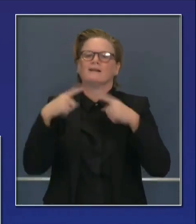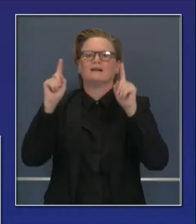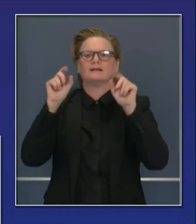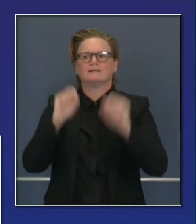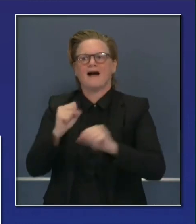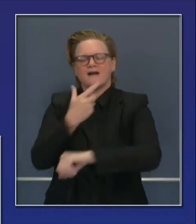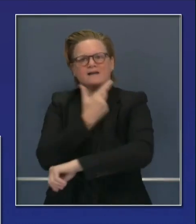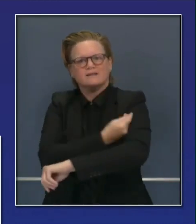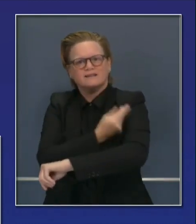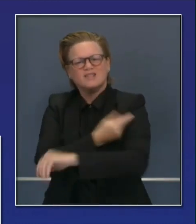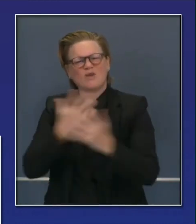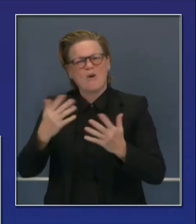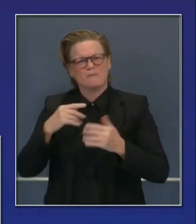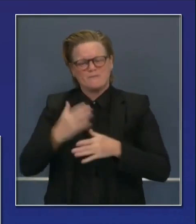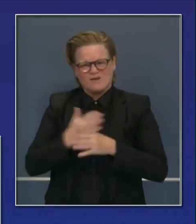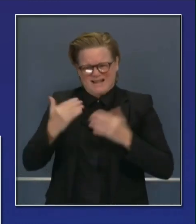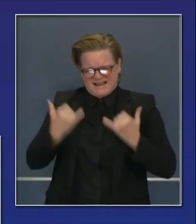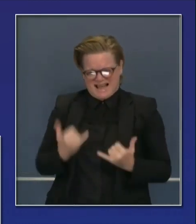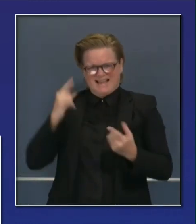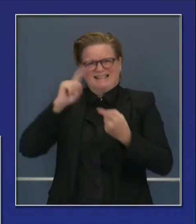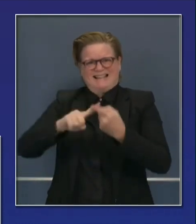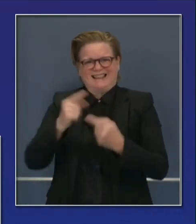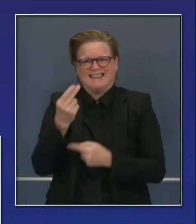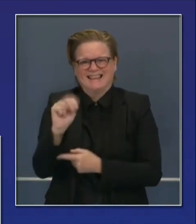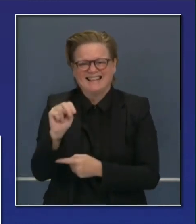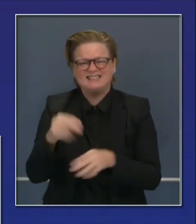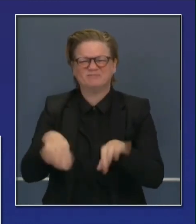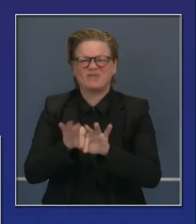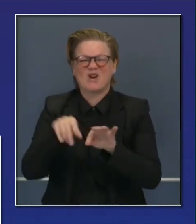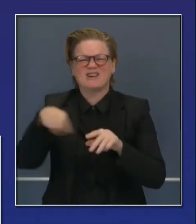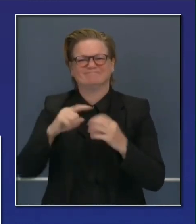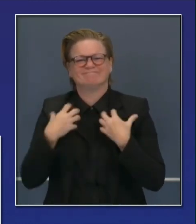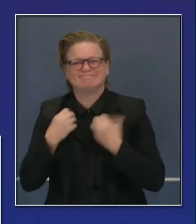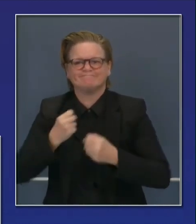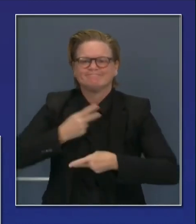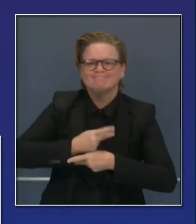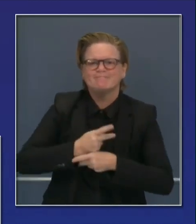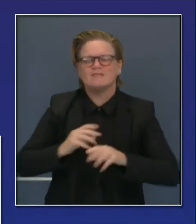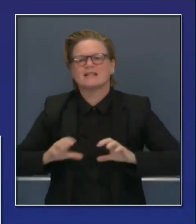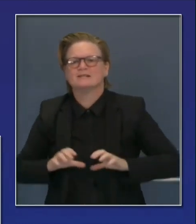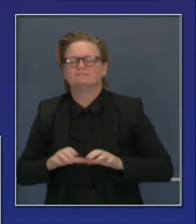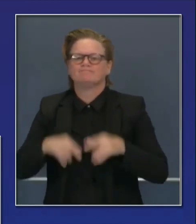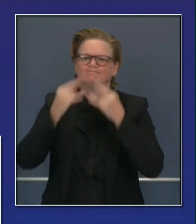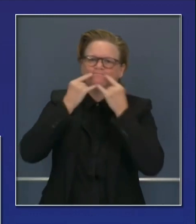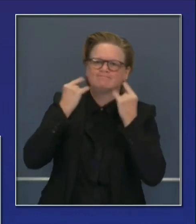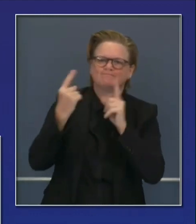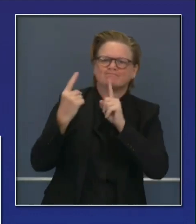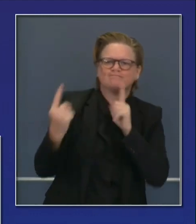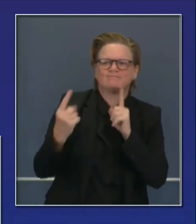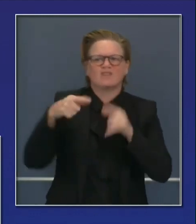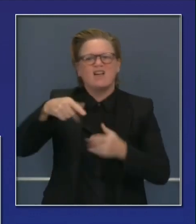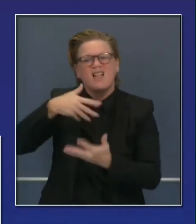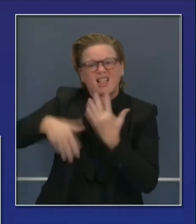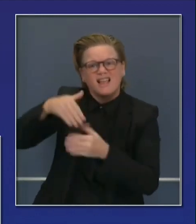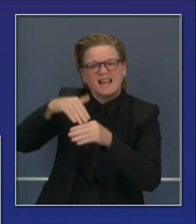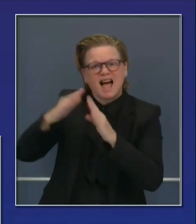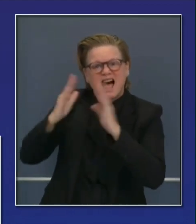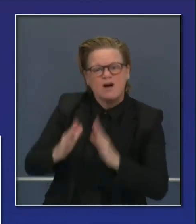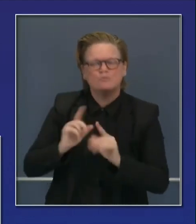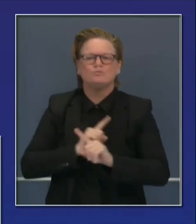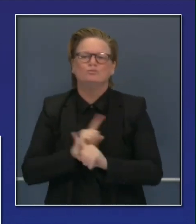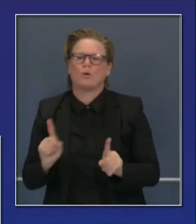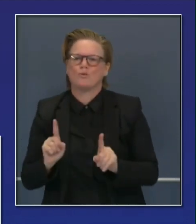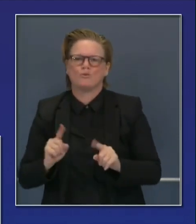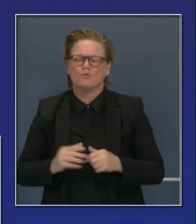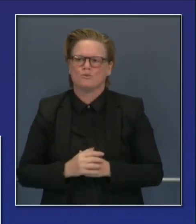as well, not only to message and recognition and importance of mining your mental